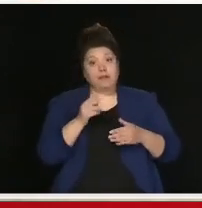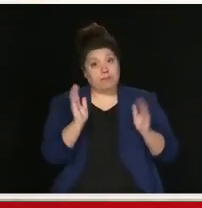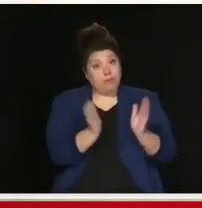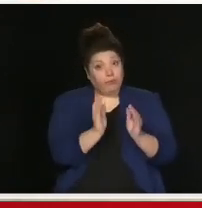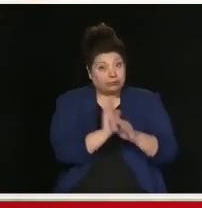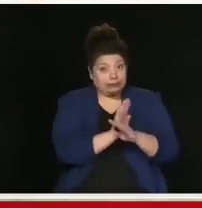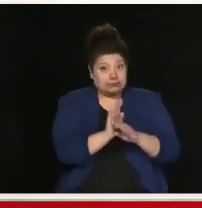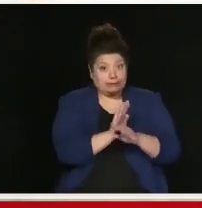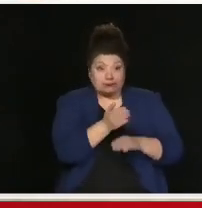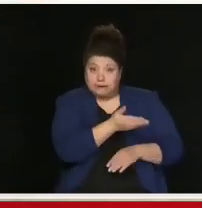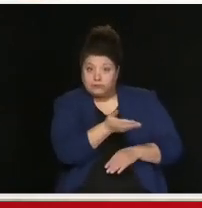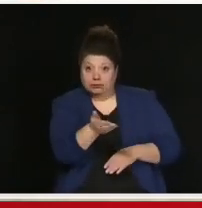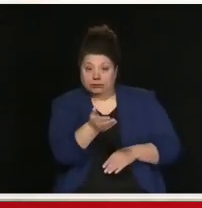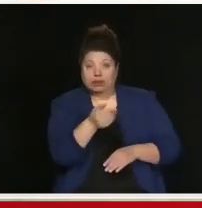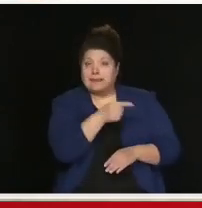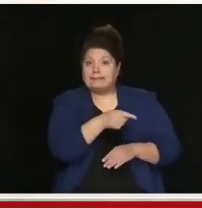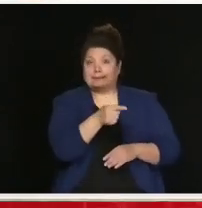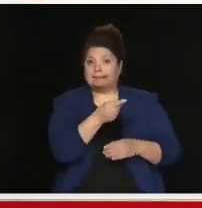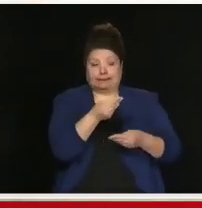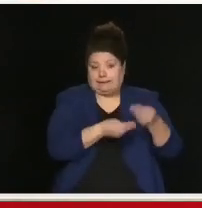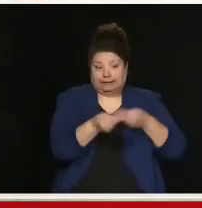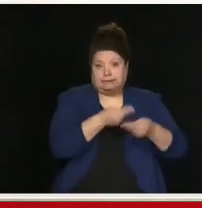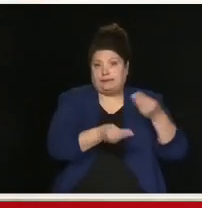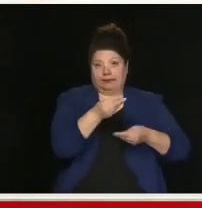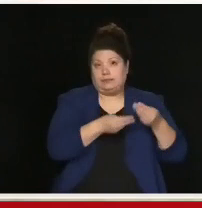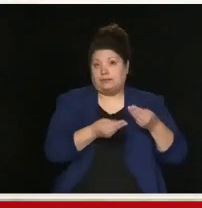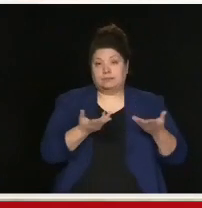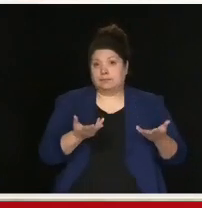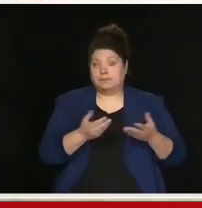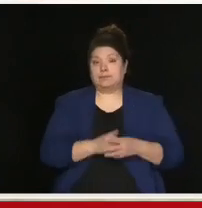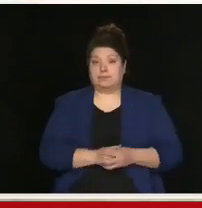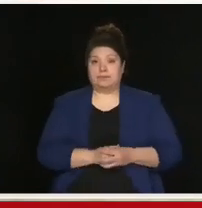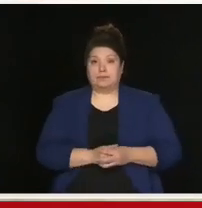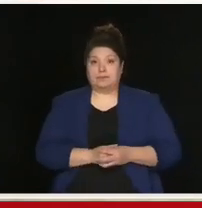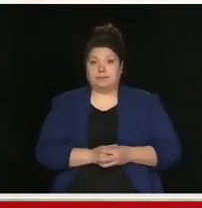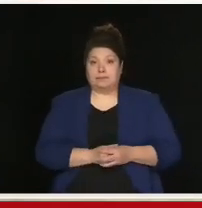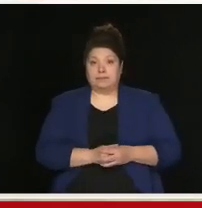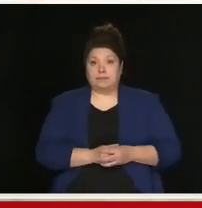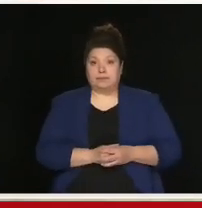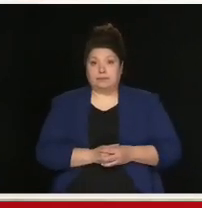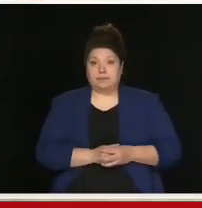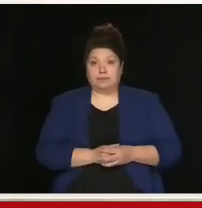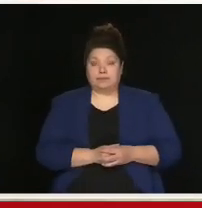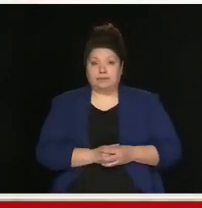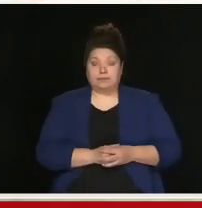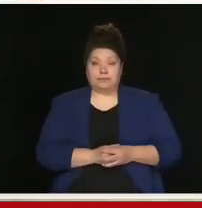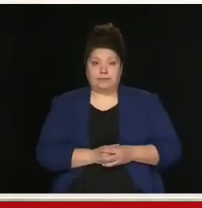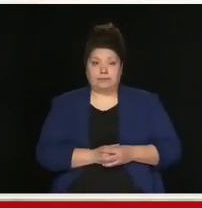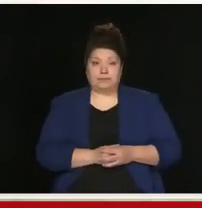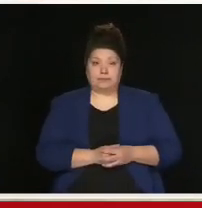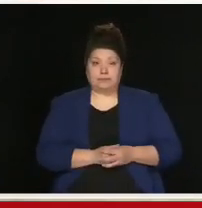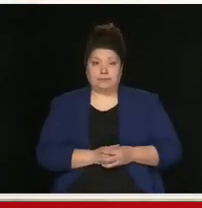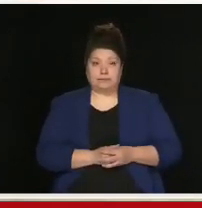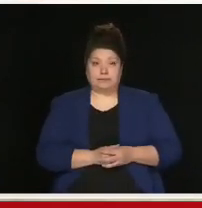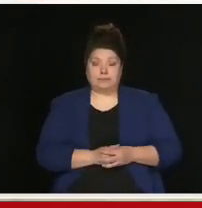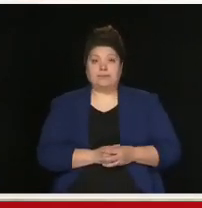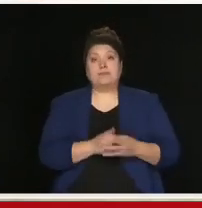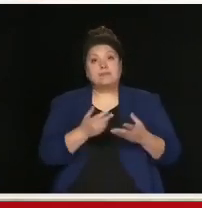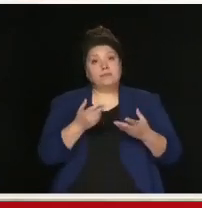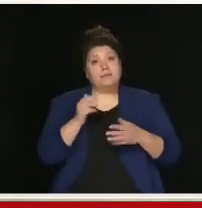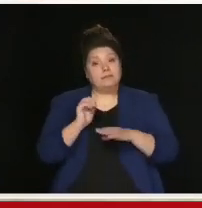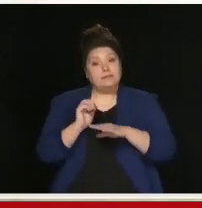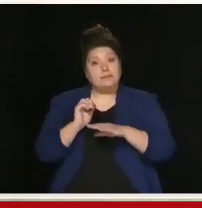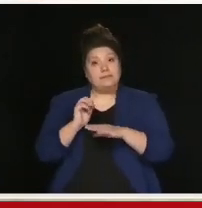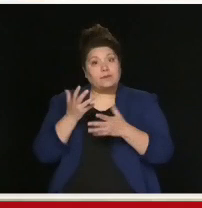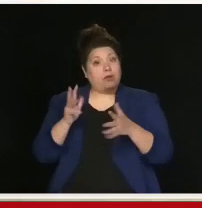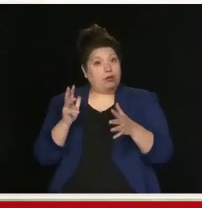are the most hardly touched and impacted by COVID-19. We've put in place an access to